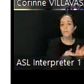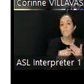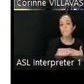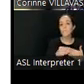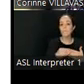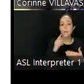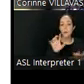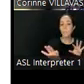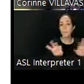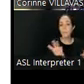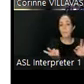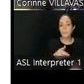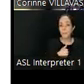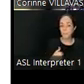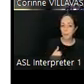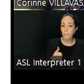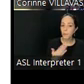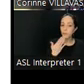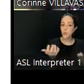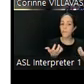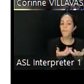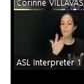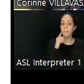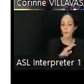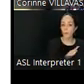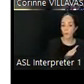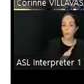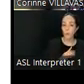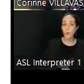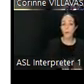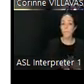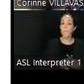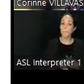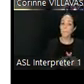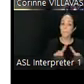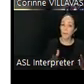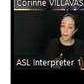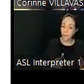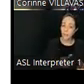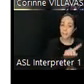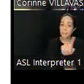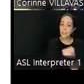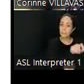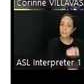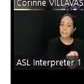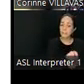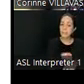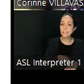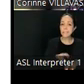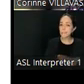of members who may be a good fit for the board but not fit a specific seat. And then